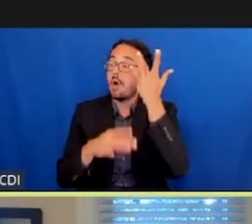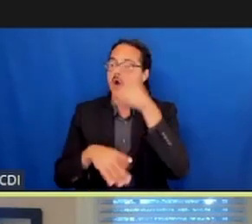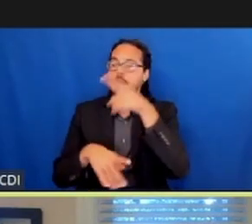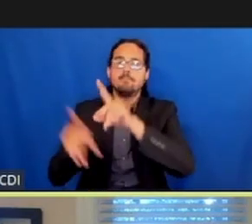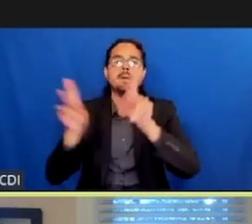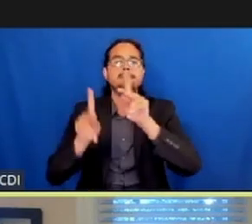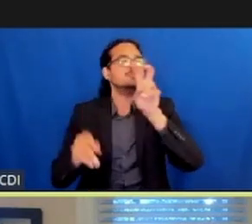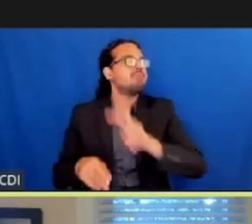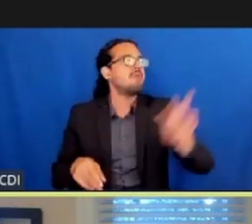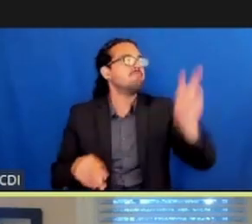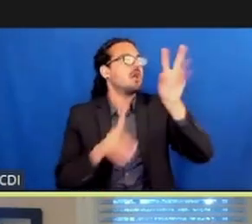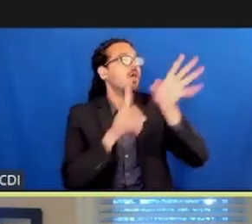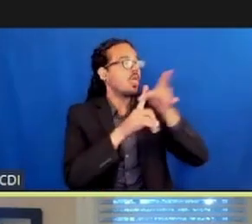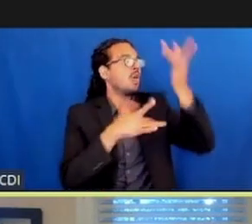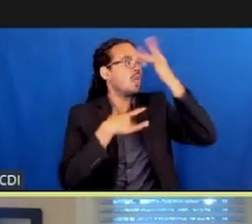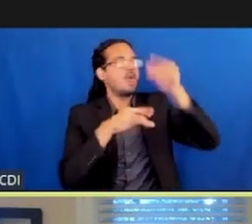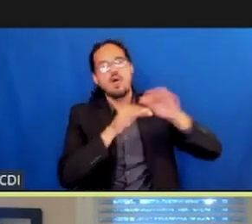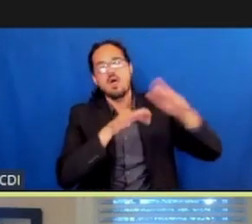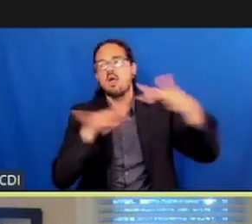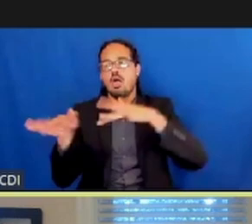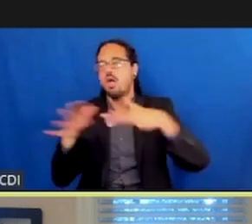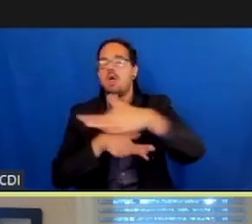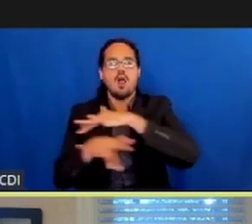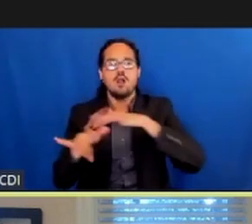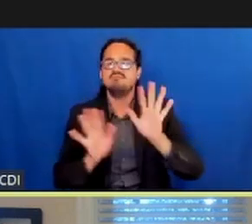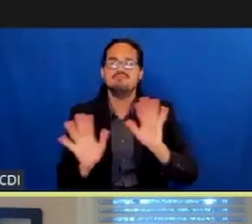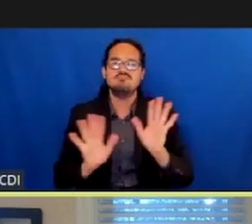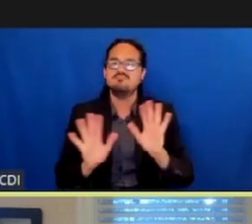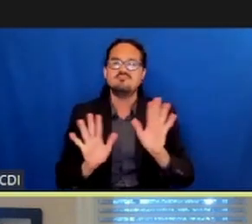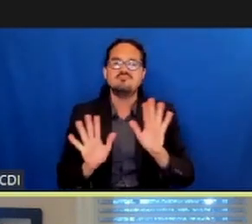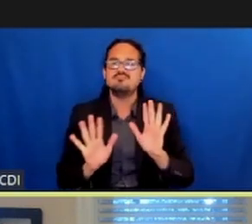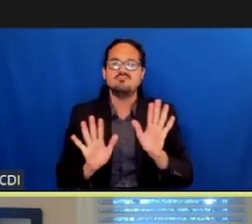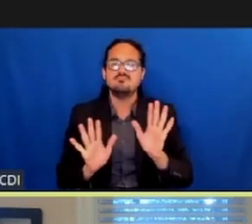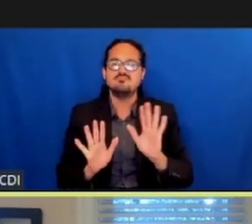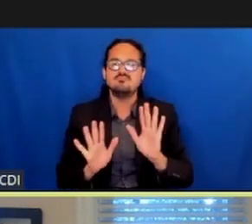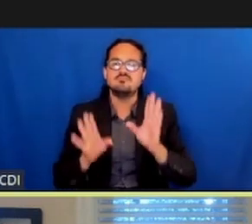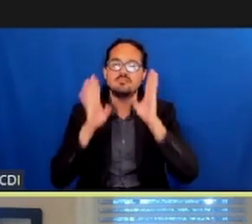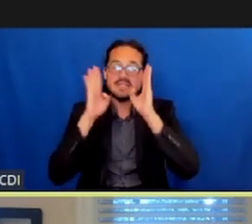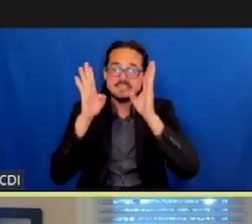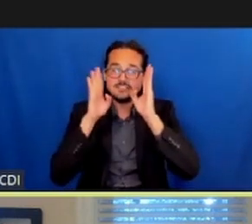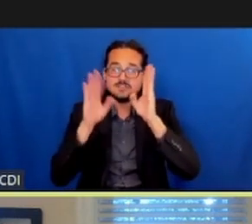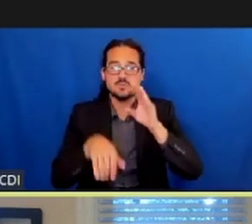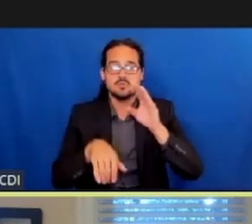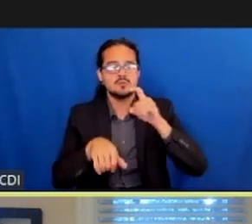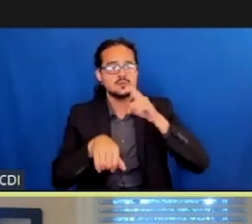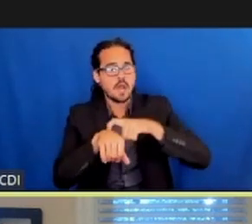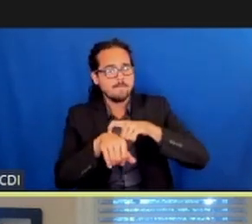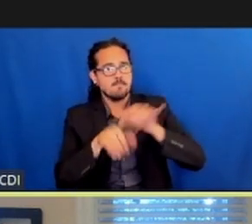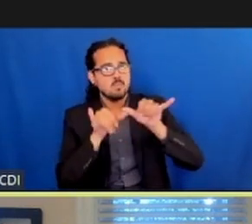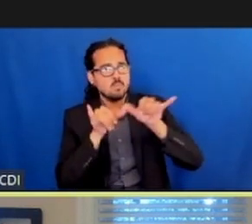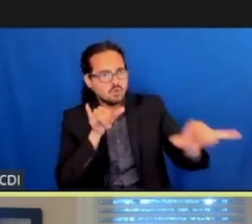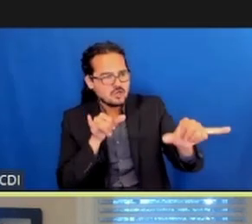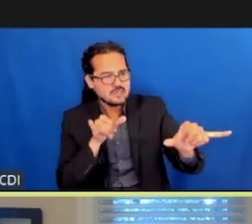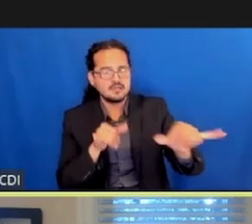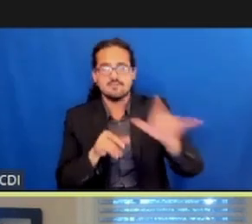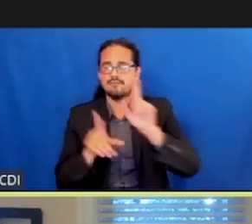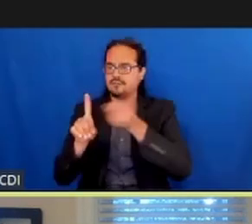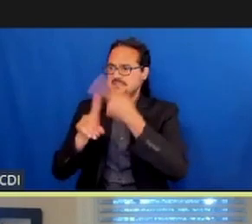quarantine. So just really be aware of when school starts and plan backwards. Jump to the next slide.